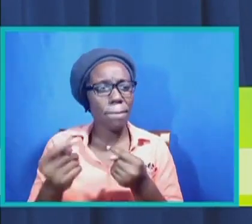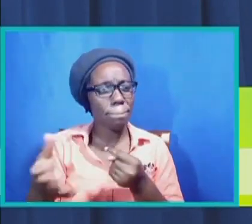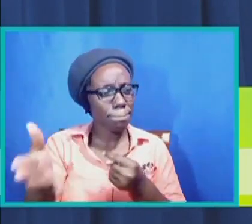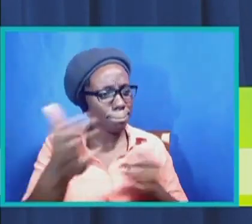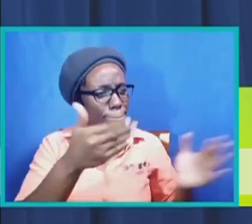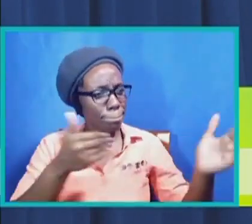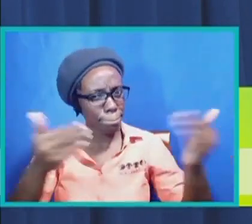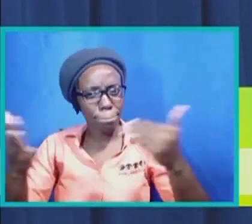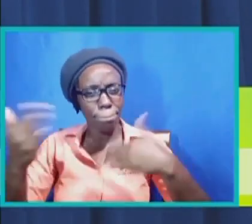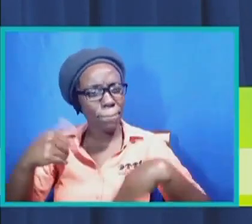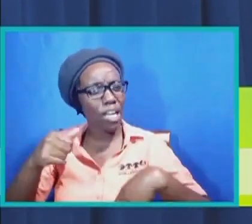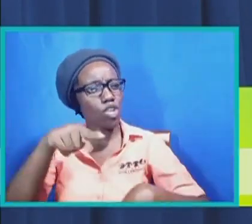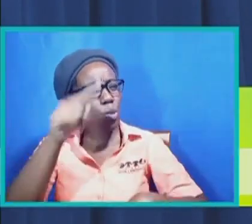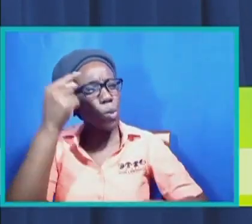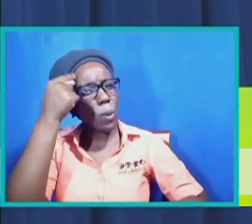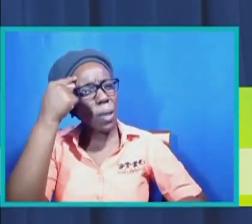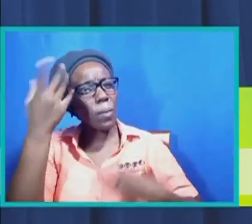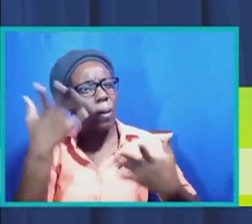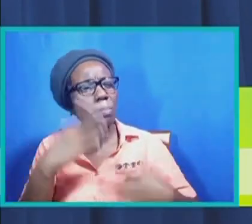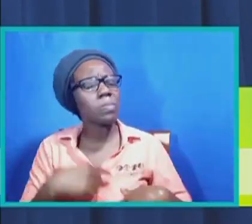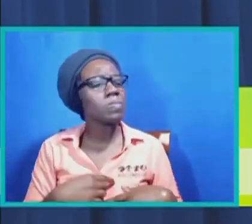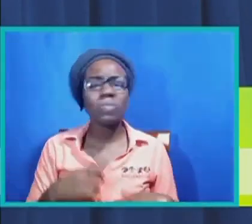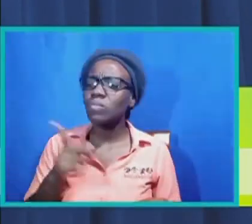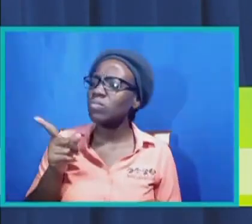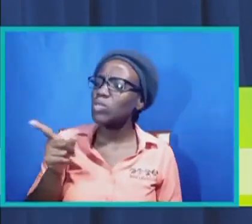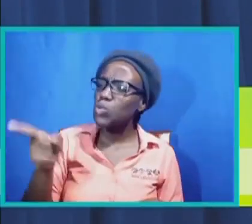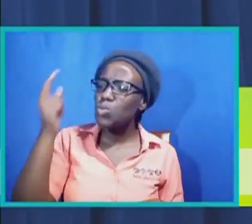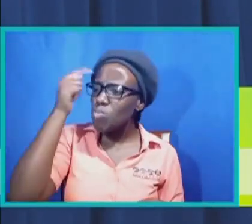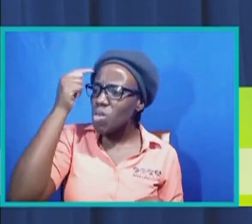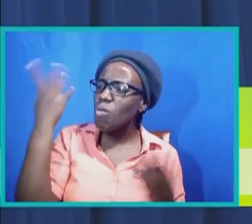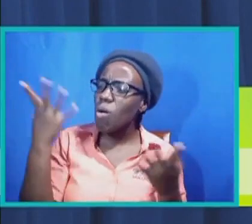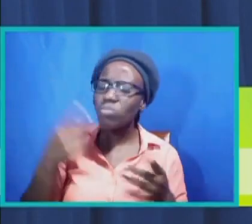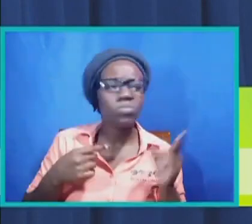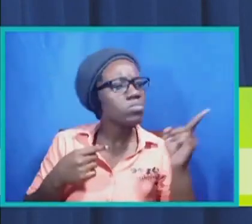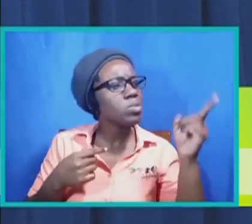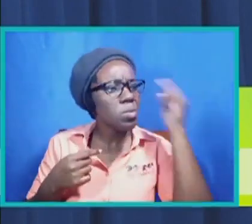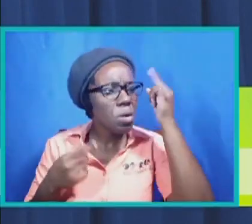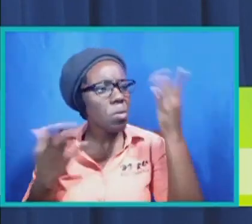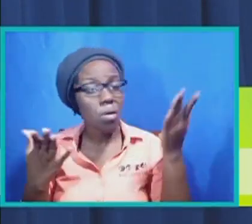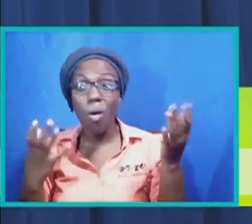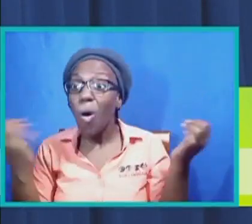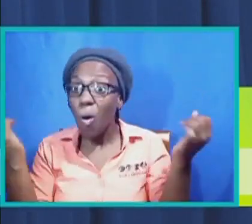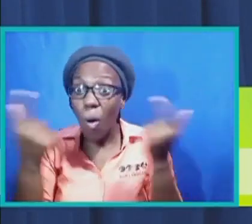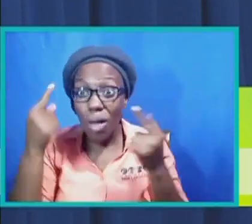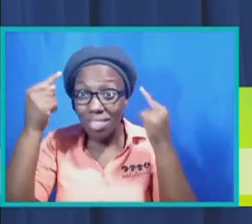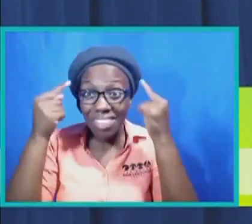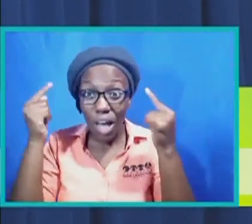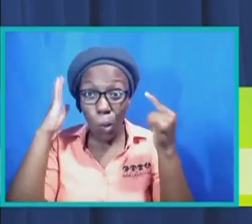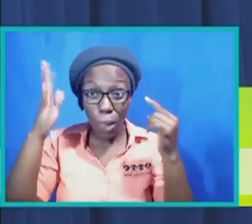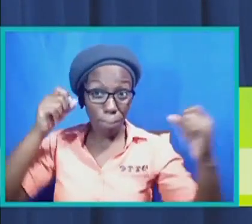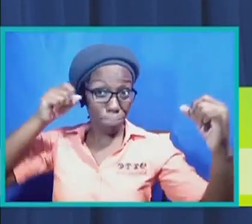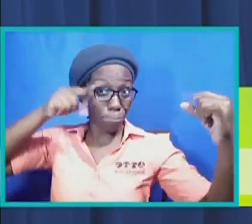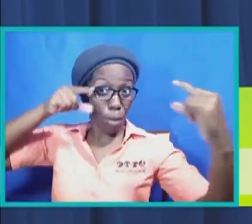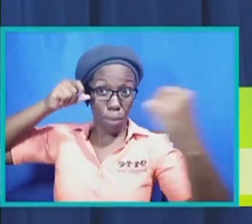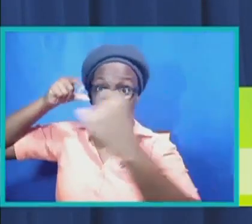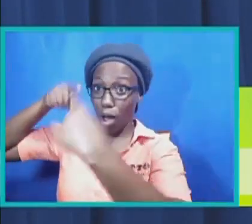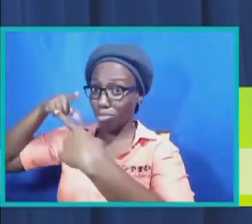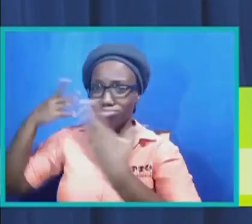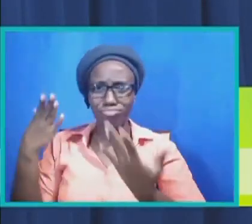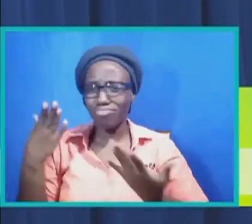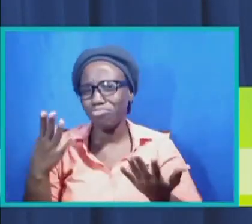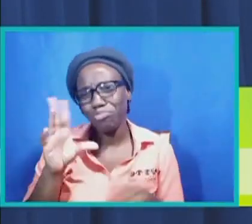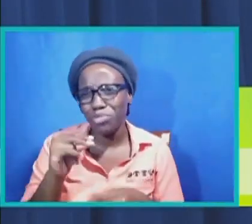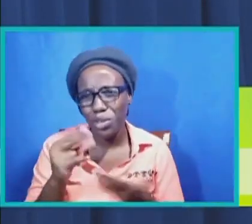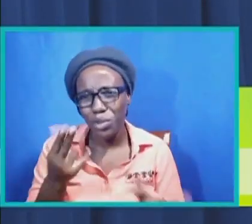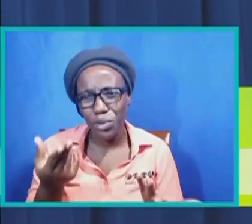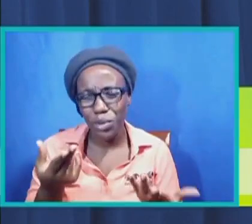their perspectives. Everyone's views may not be incorporated, but you take everybody so